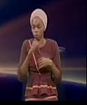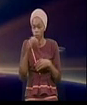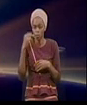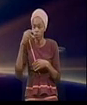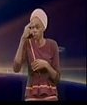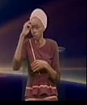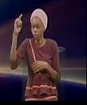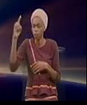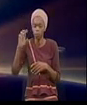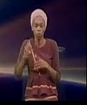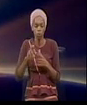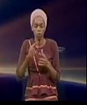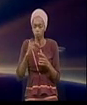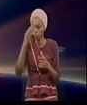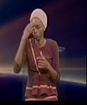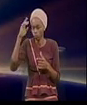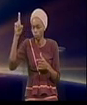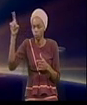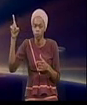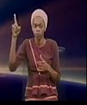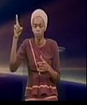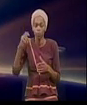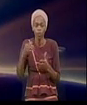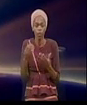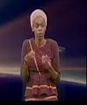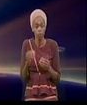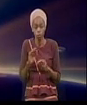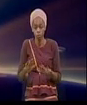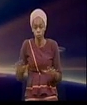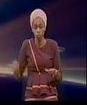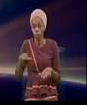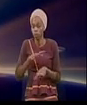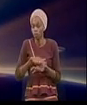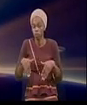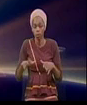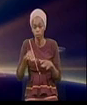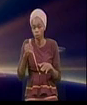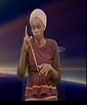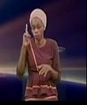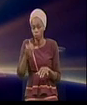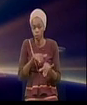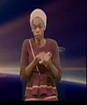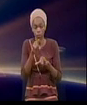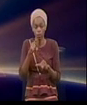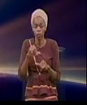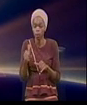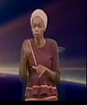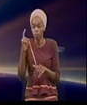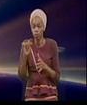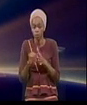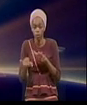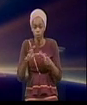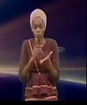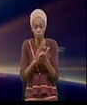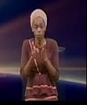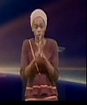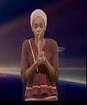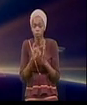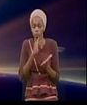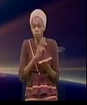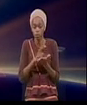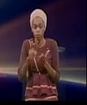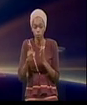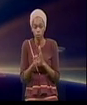seen him, neither known him. Little children, let no man deceive you. He that doeth righteousness is